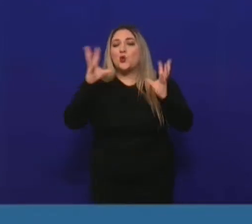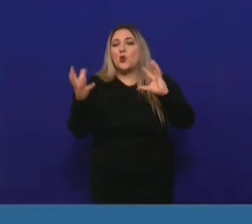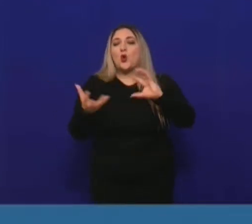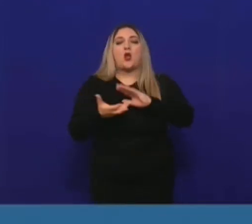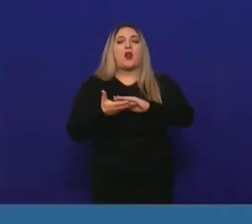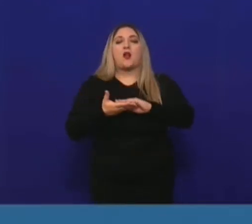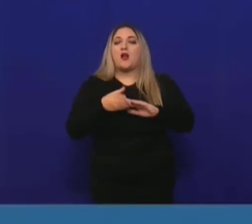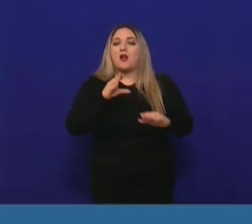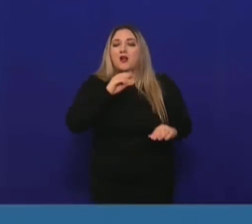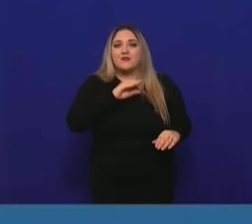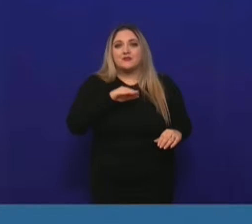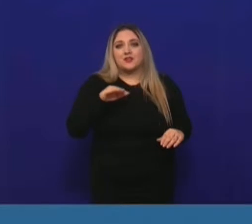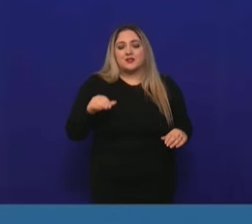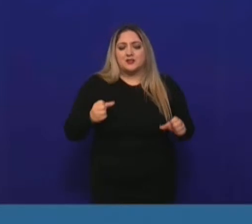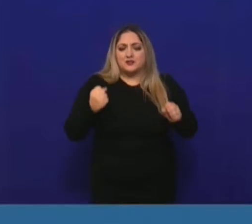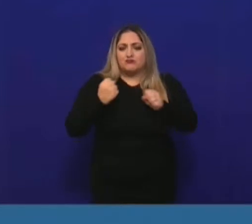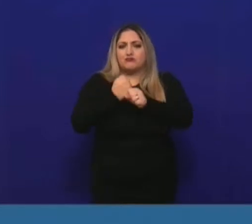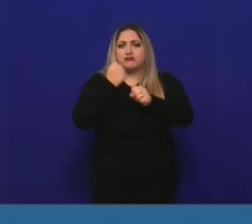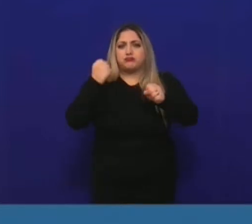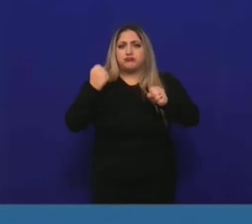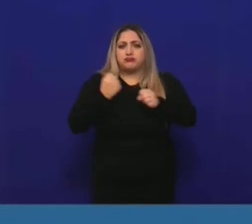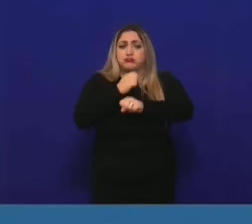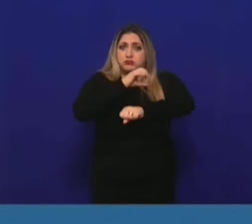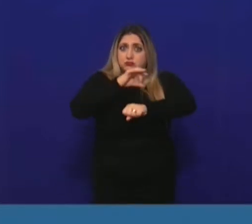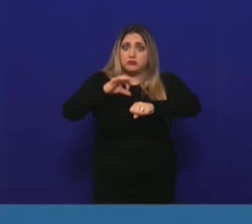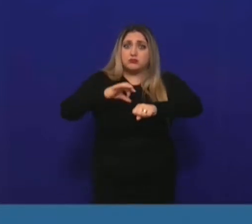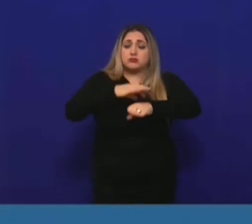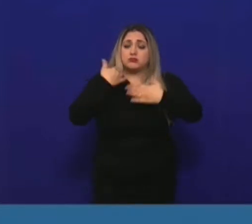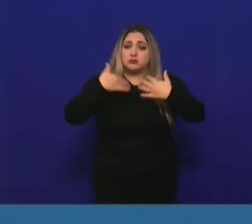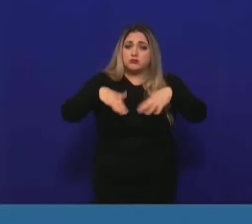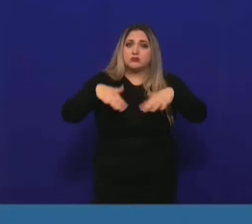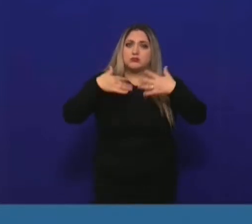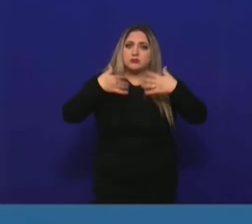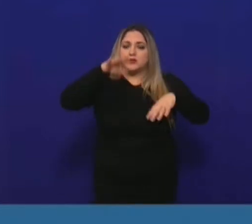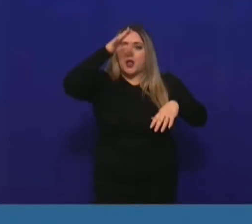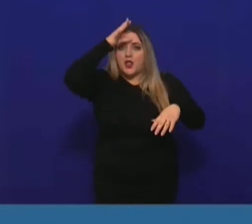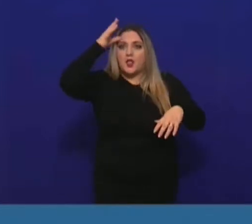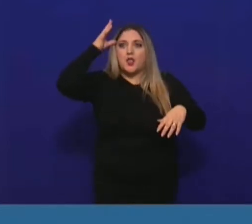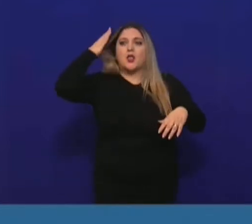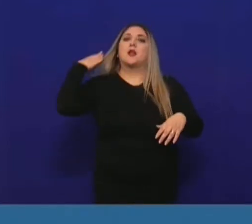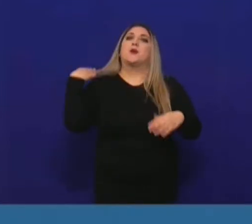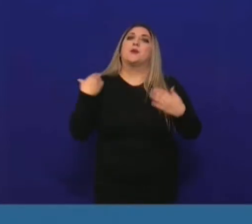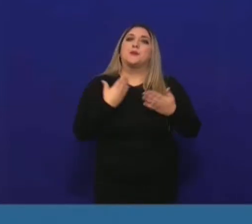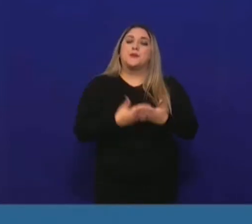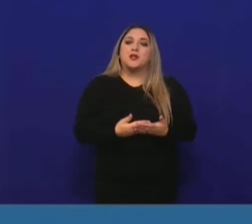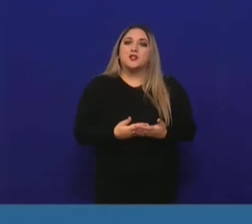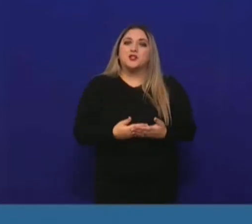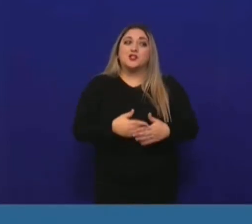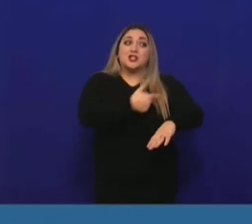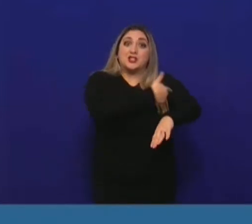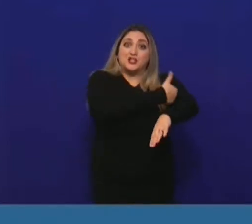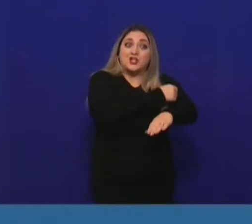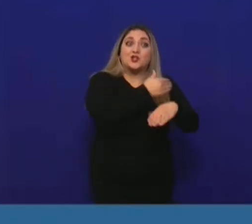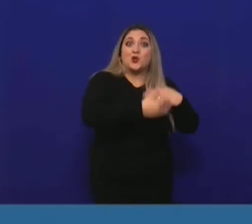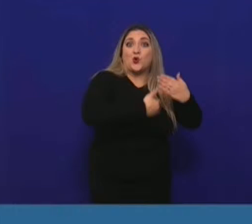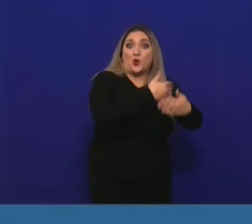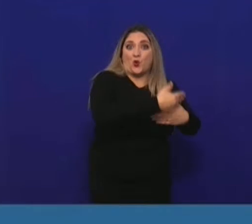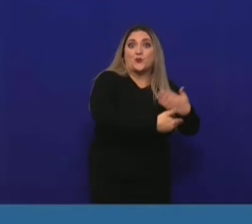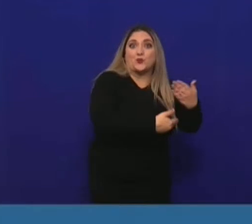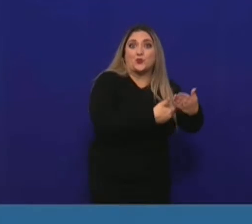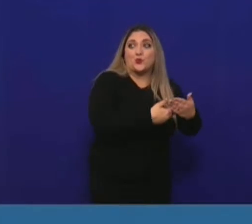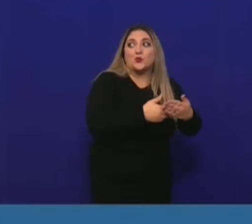jaħdmu bisħieħ u ħinijiet twal biex propju aħna nkun nistgħu nlaħqu ma' din id-domanda tal-vaccination ukoll biex jibqa'